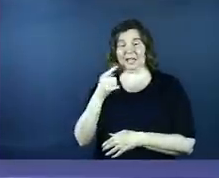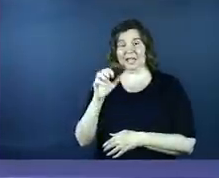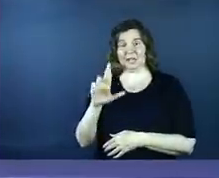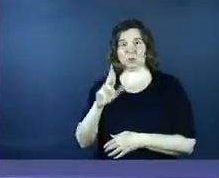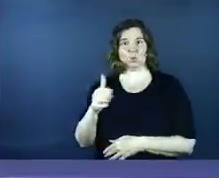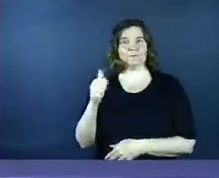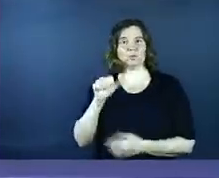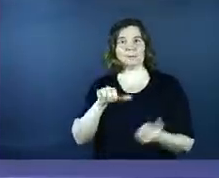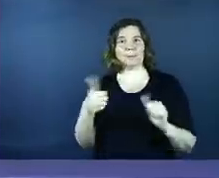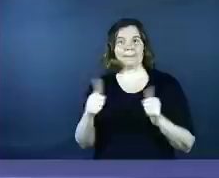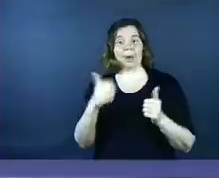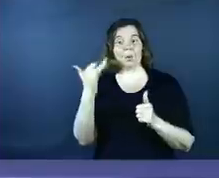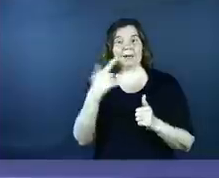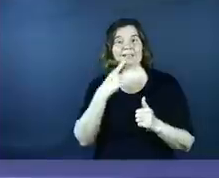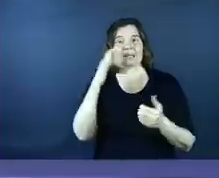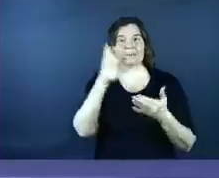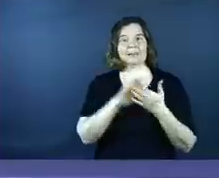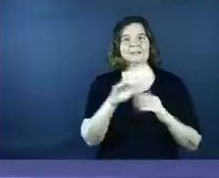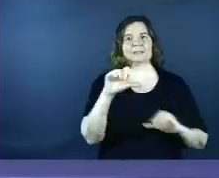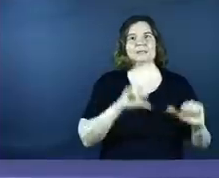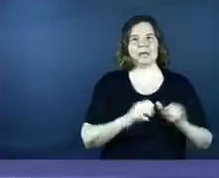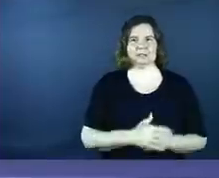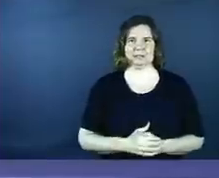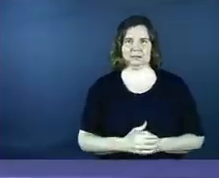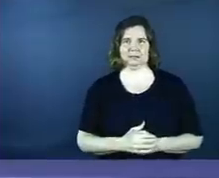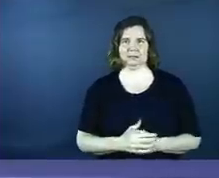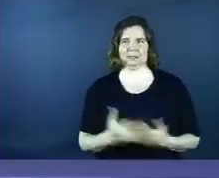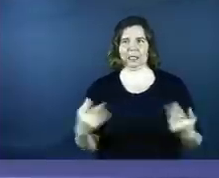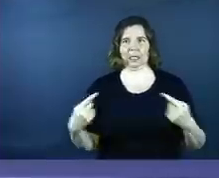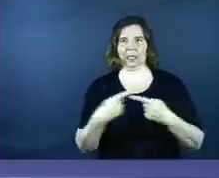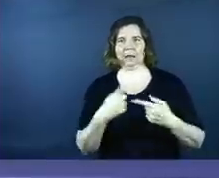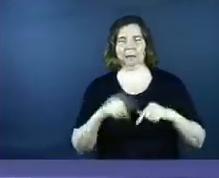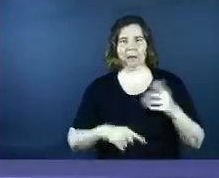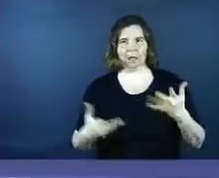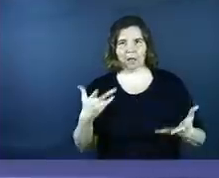to get baptized because he says he believes in science.